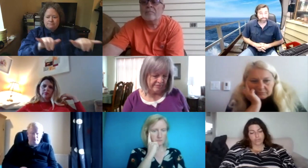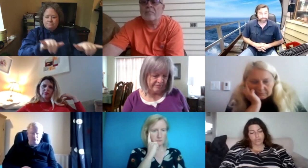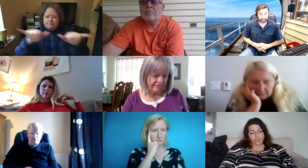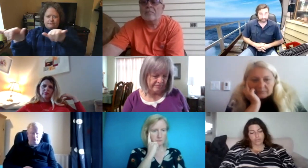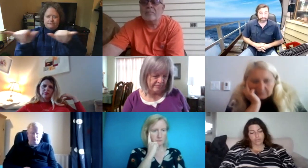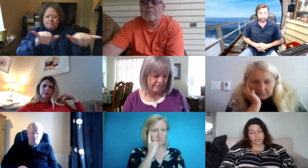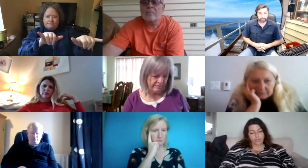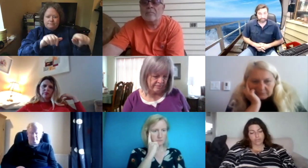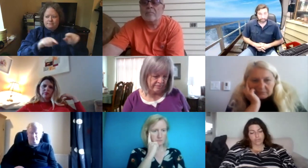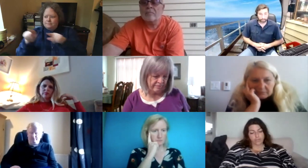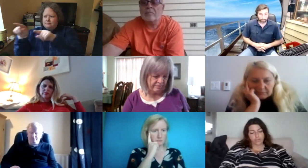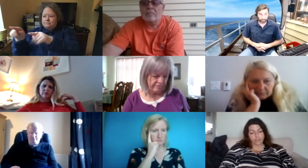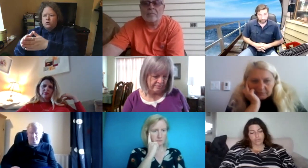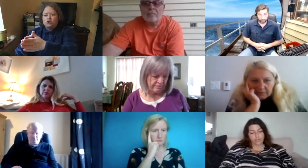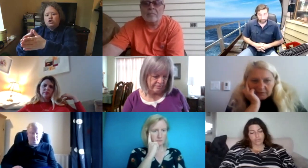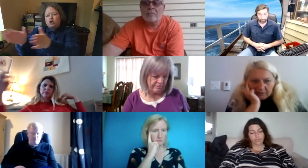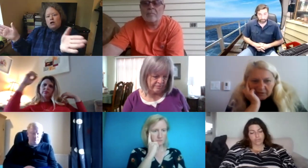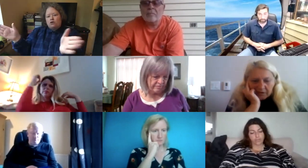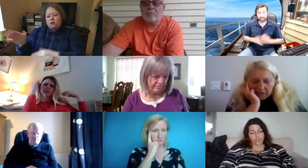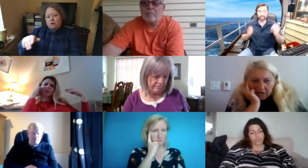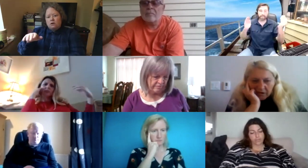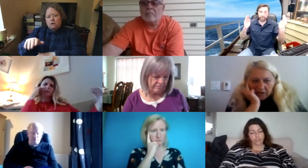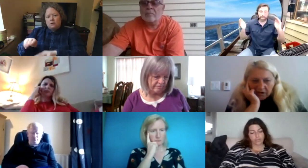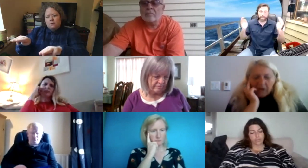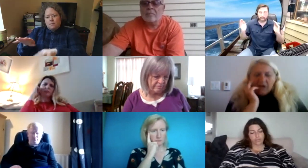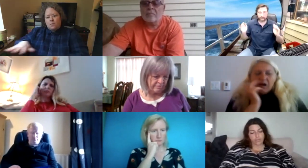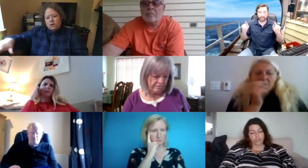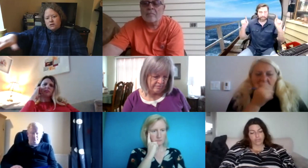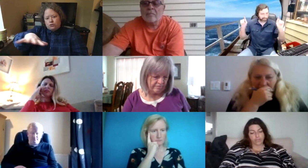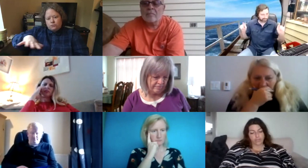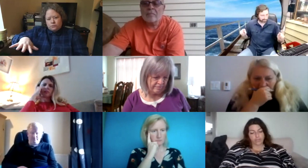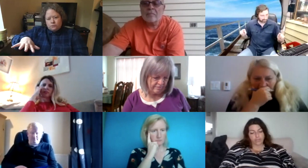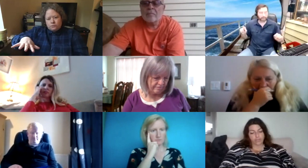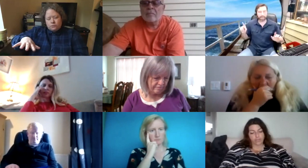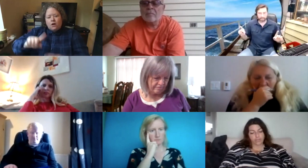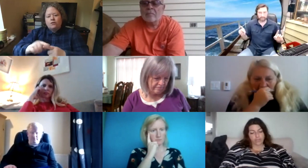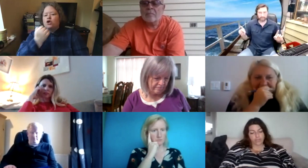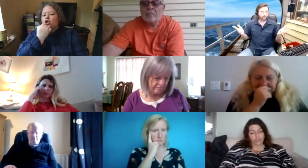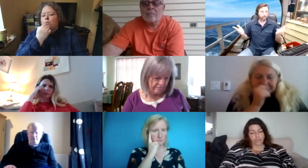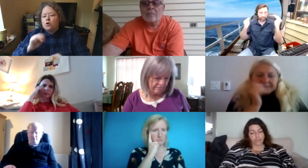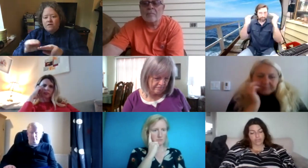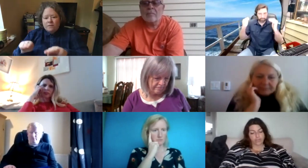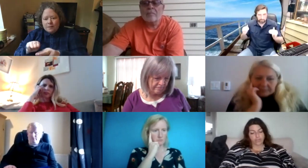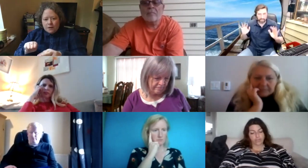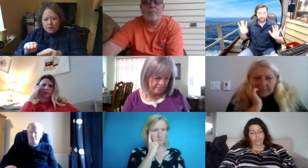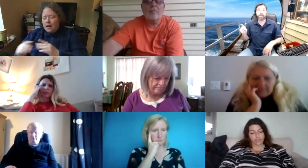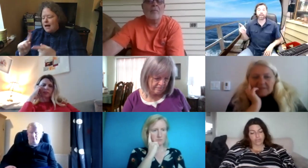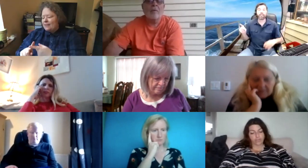Looking at the statistics and the equivalent, so looking at the general